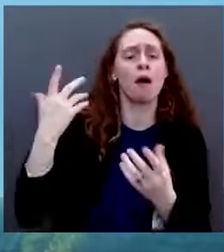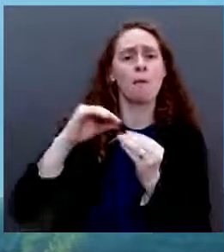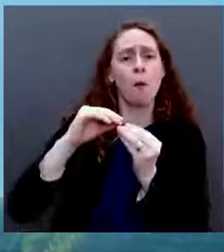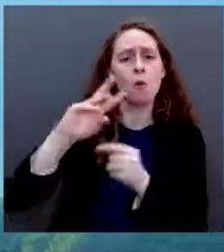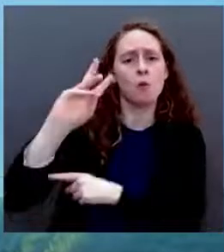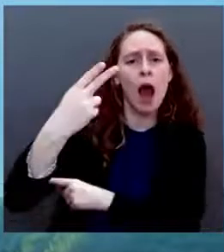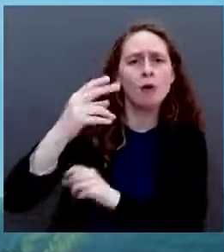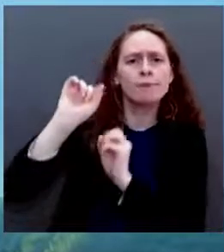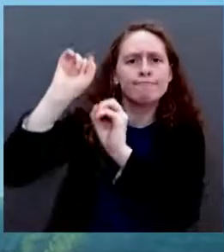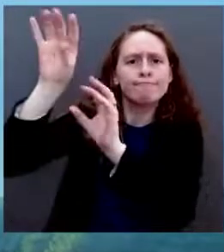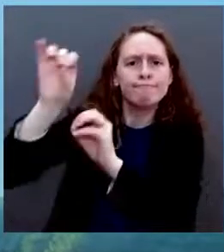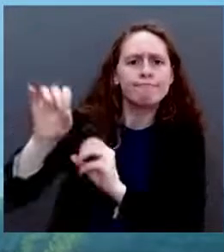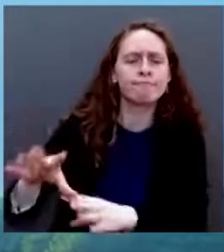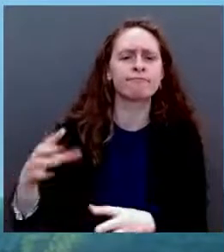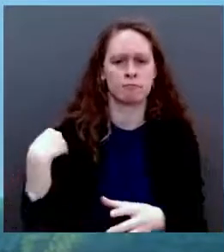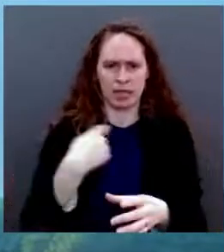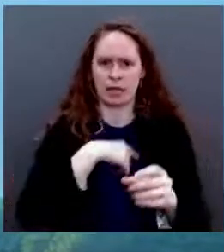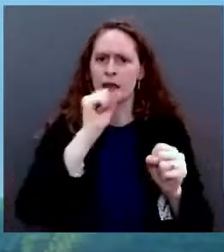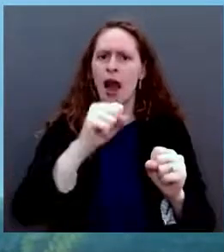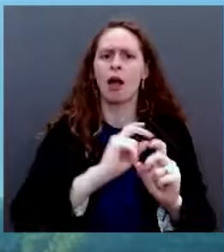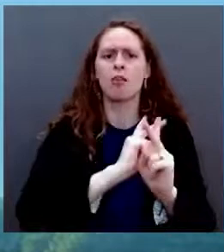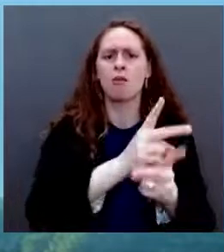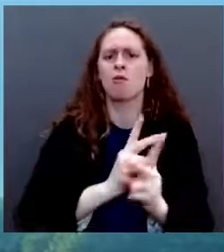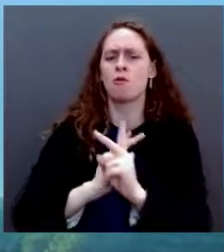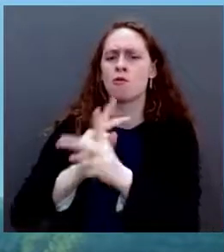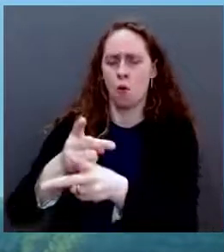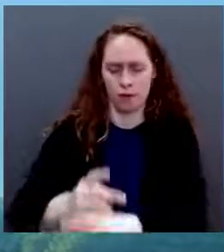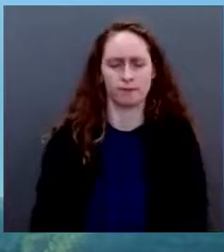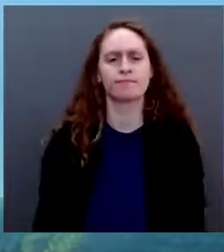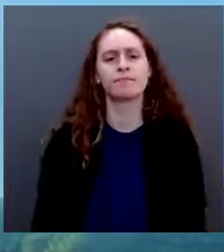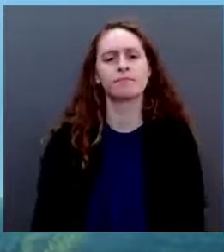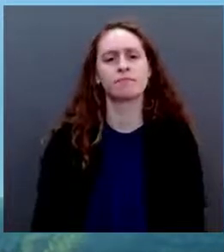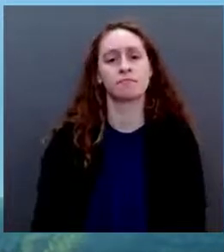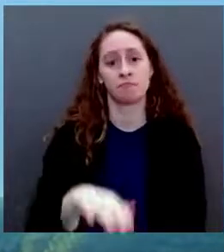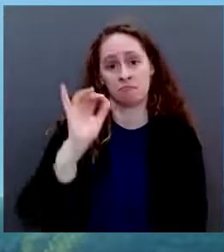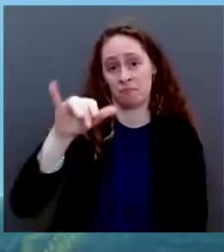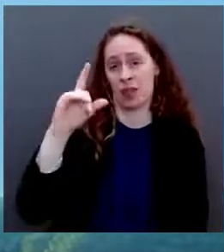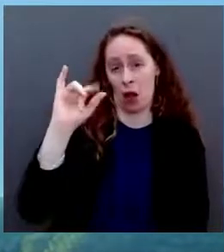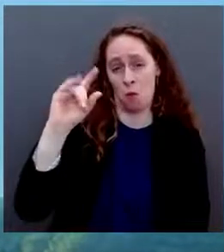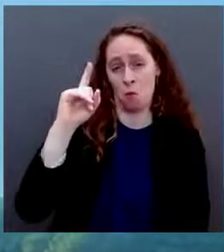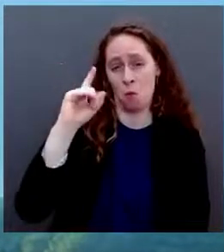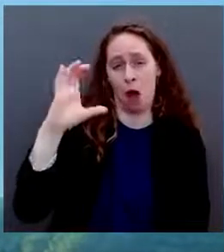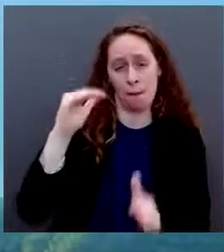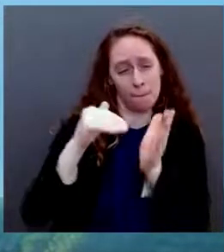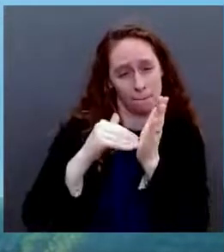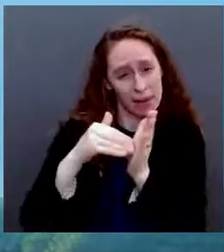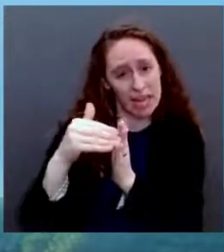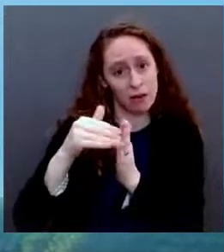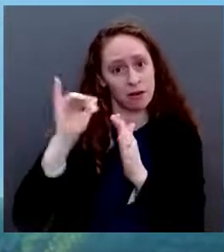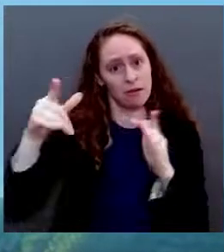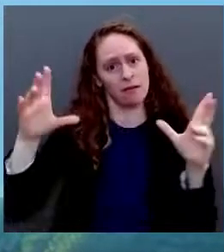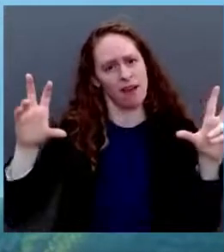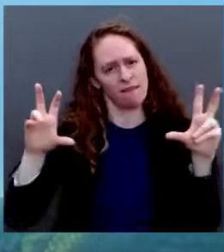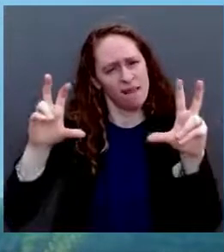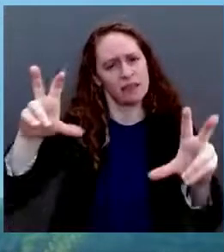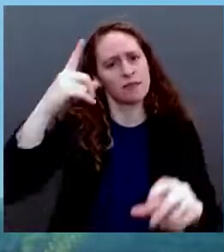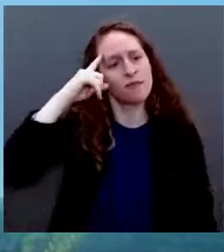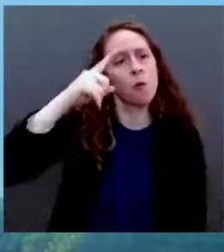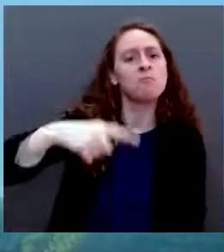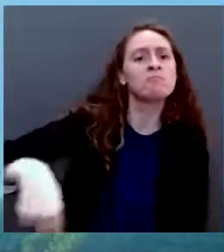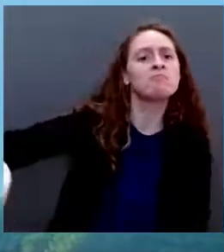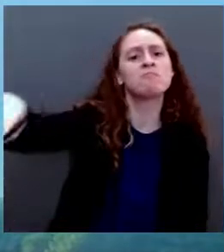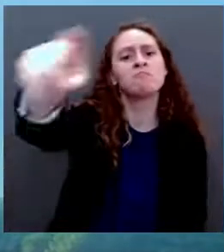of investment. And the announcement today we make is an $800 million commitment of grants and loans to